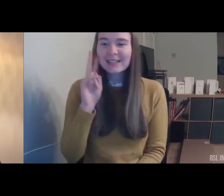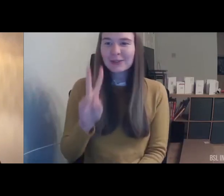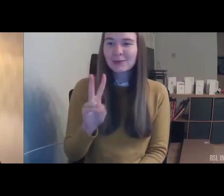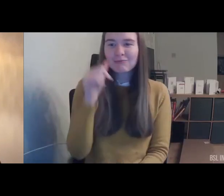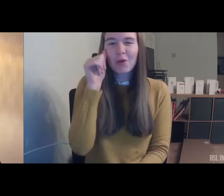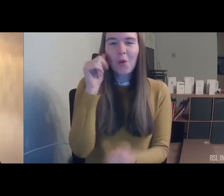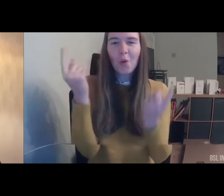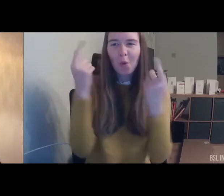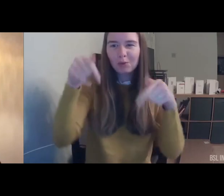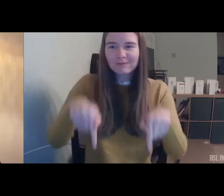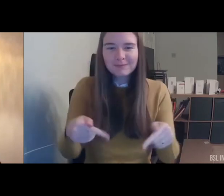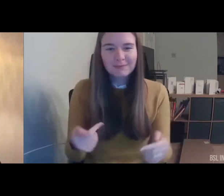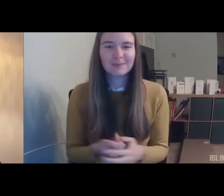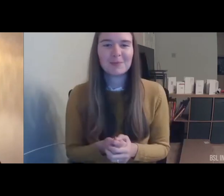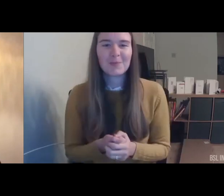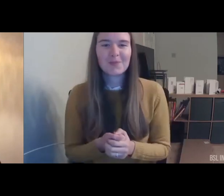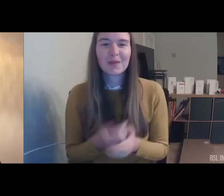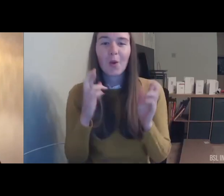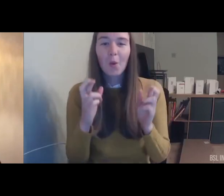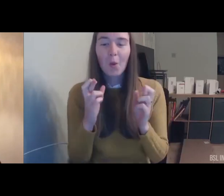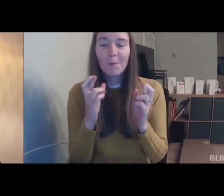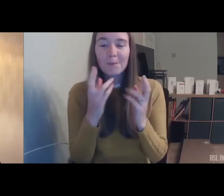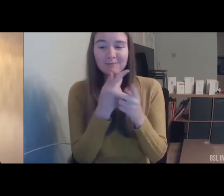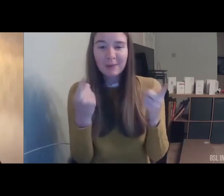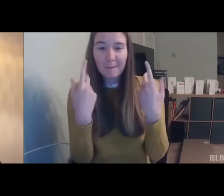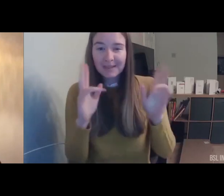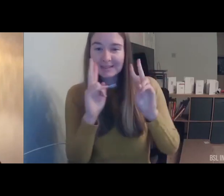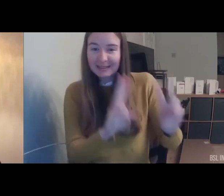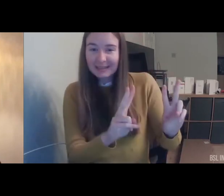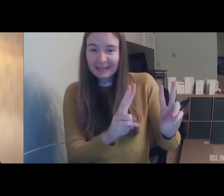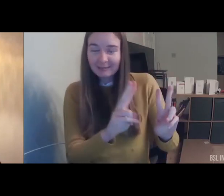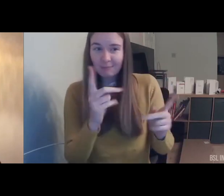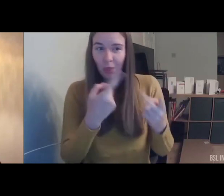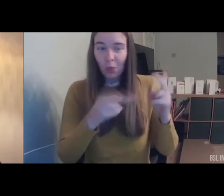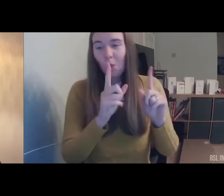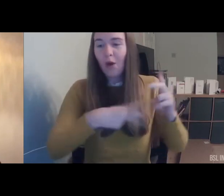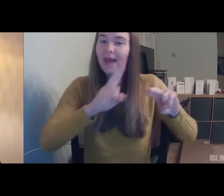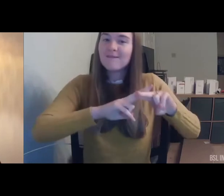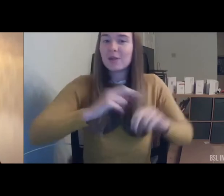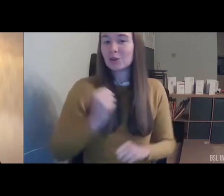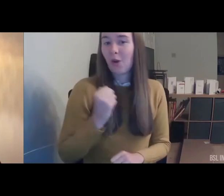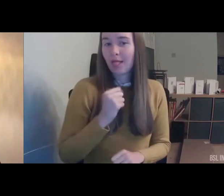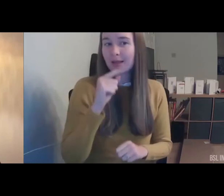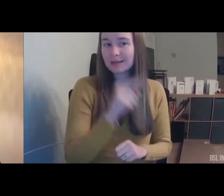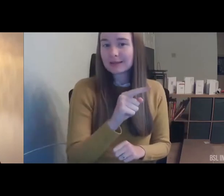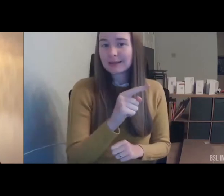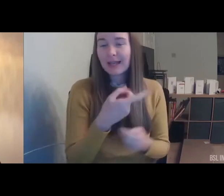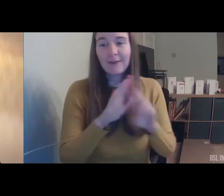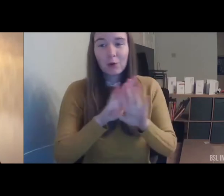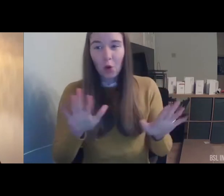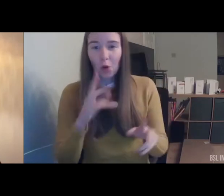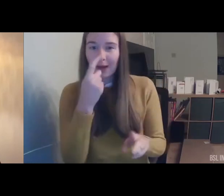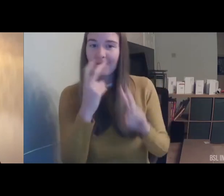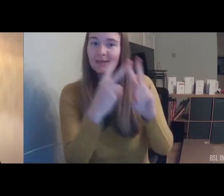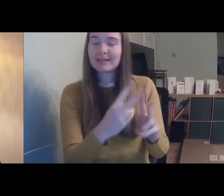I hope many of you have been able to go and see What If Scotland at V&A Dundee. If not it's showing until the 21st of November so please do come